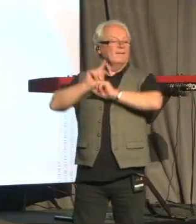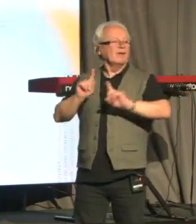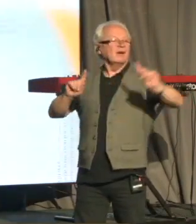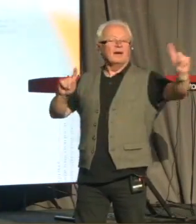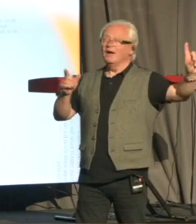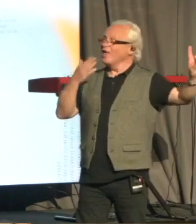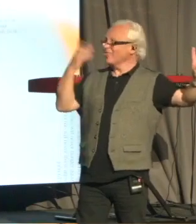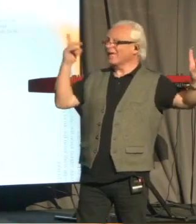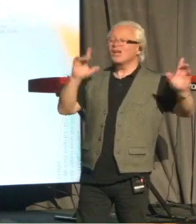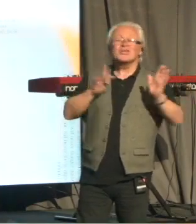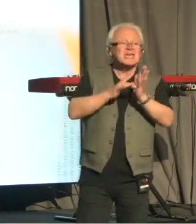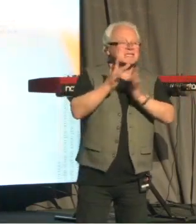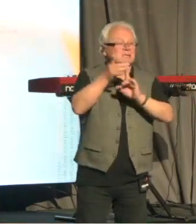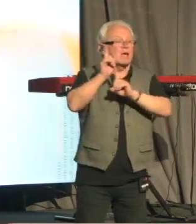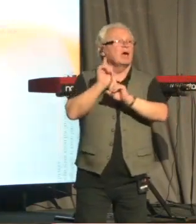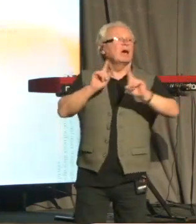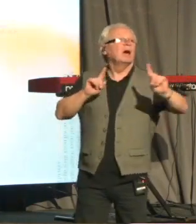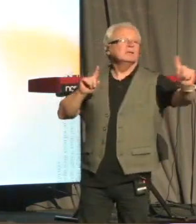say, thank you, Jesus.